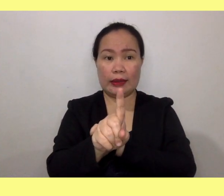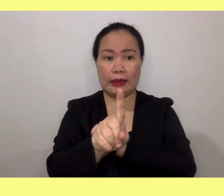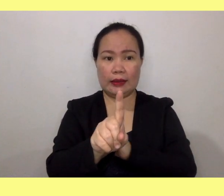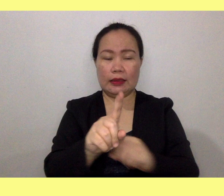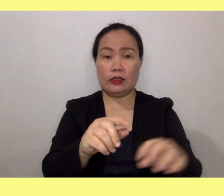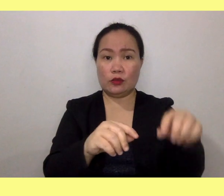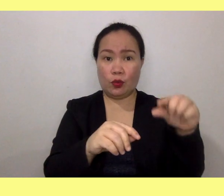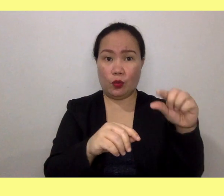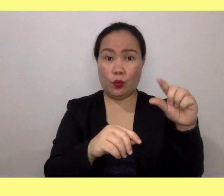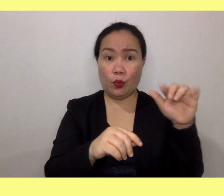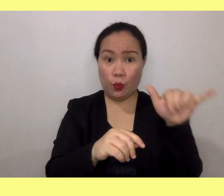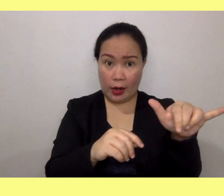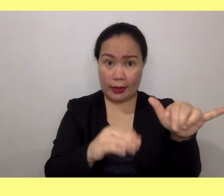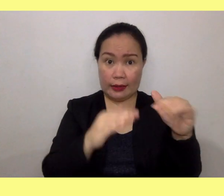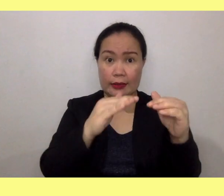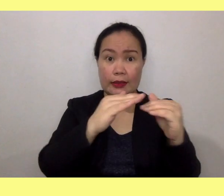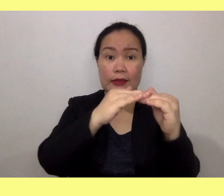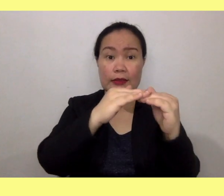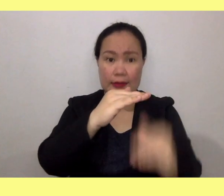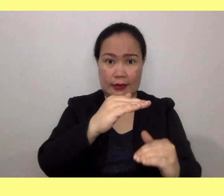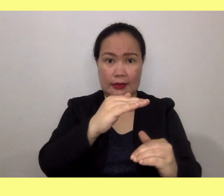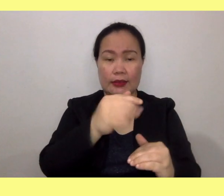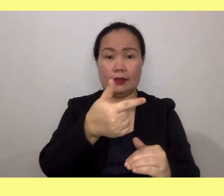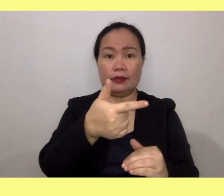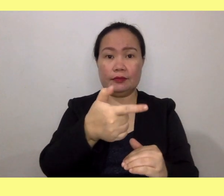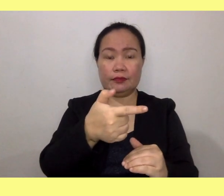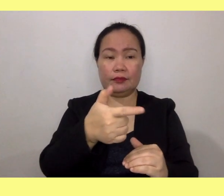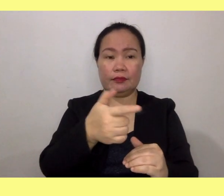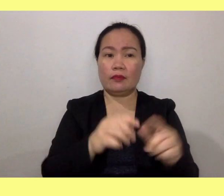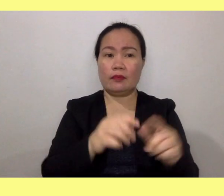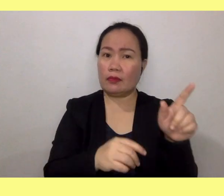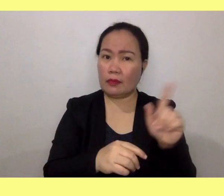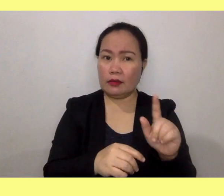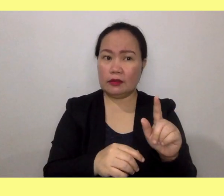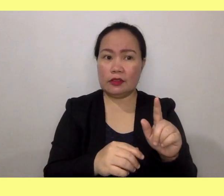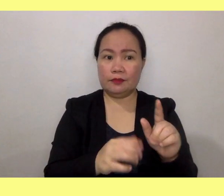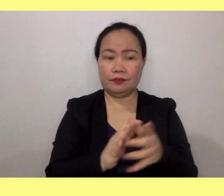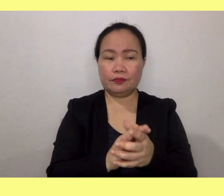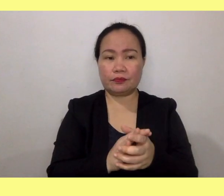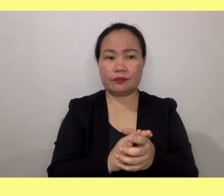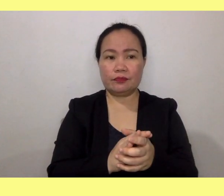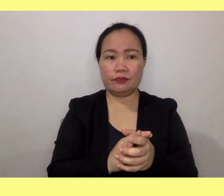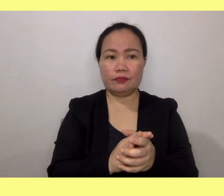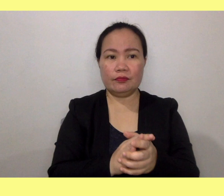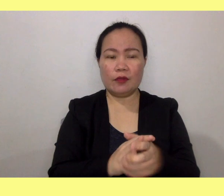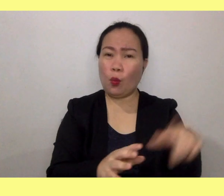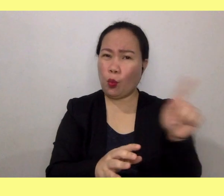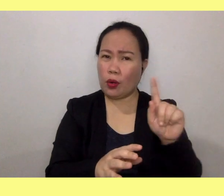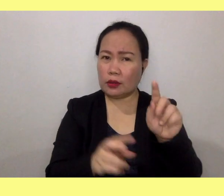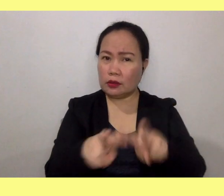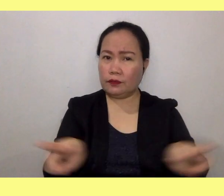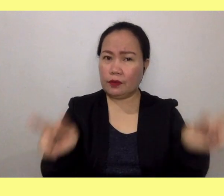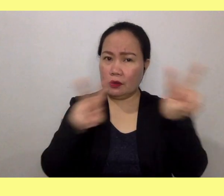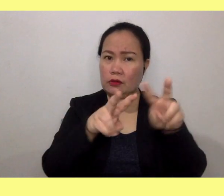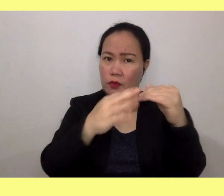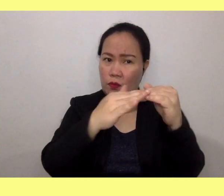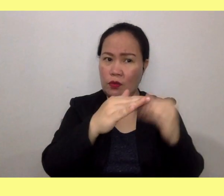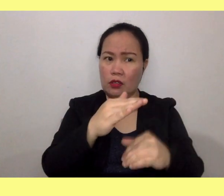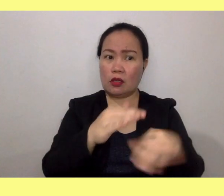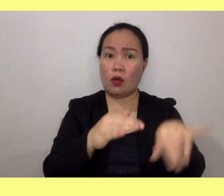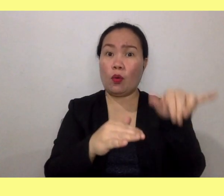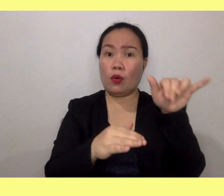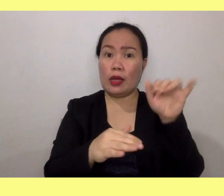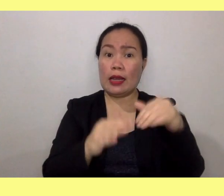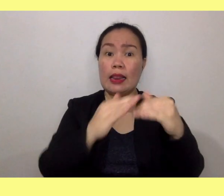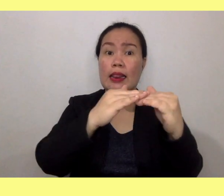21. Okay, so therefore, what are the values of y in y is less than 6 minus 3x if